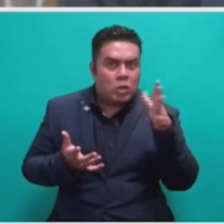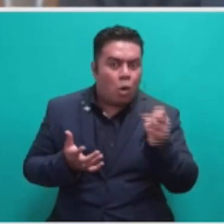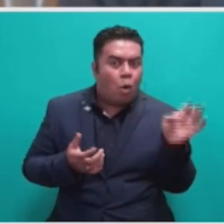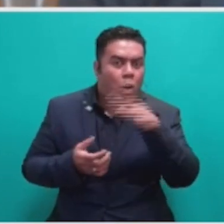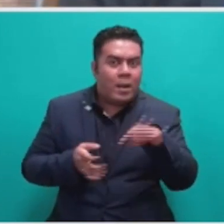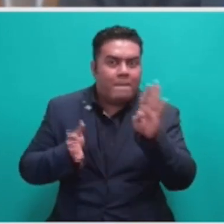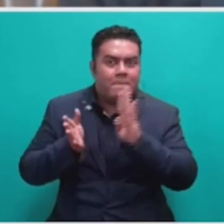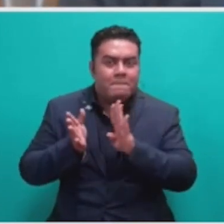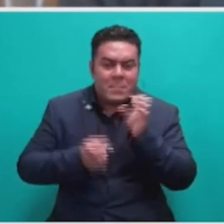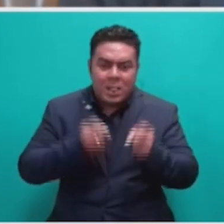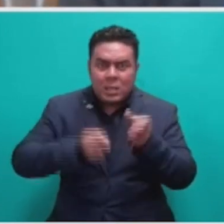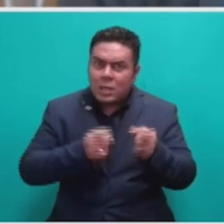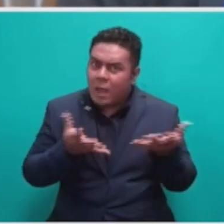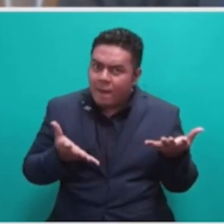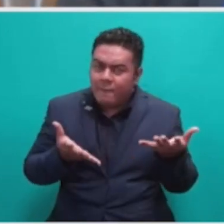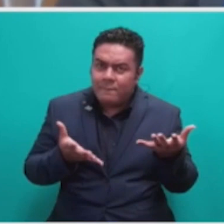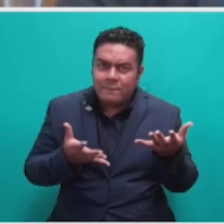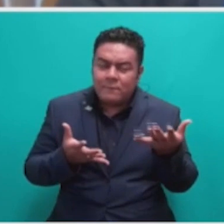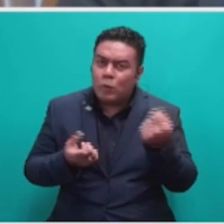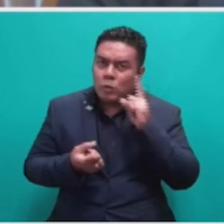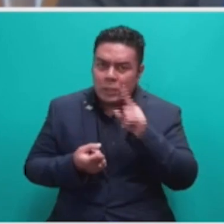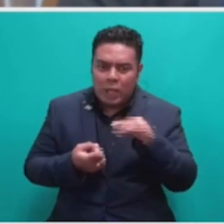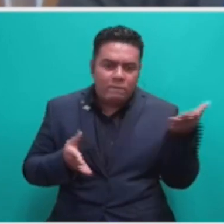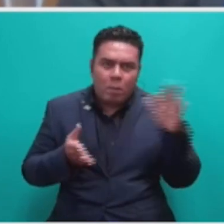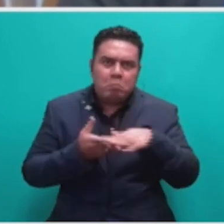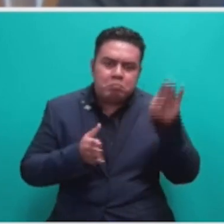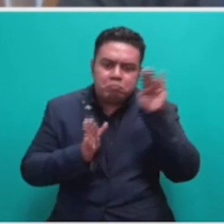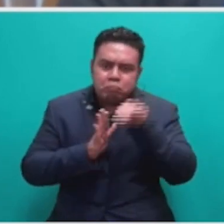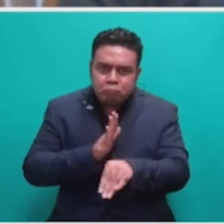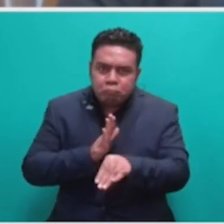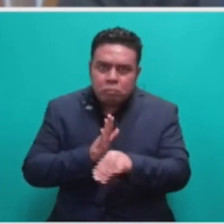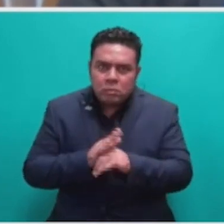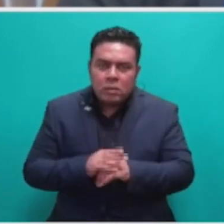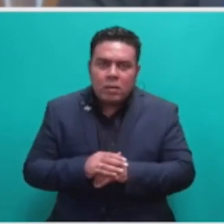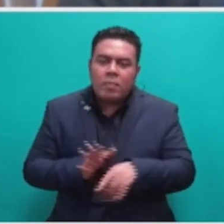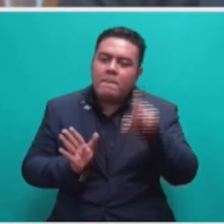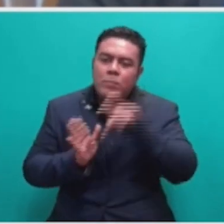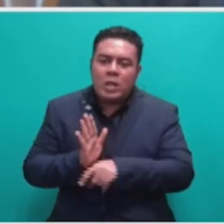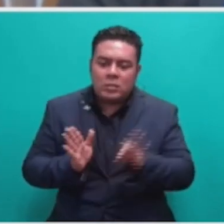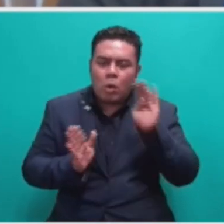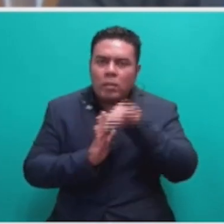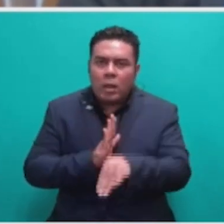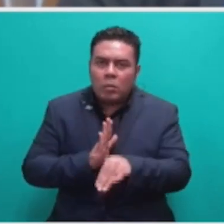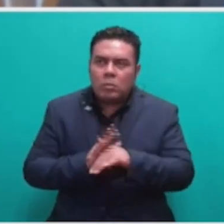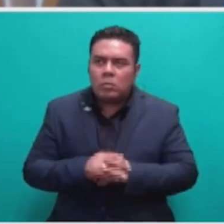milk has actually gone down. The price has gone down.